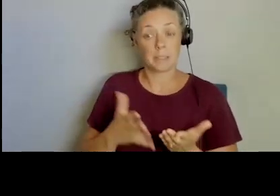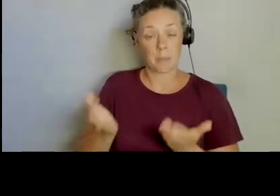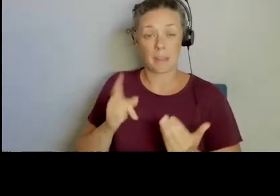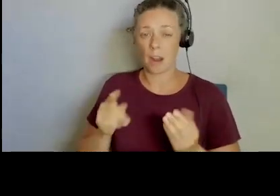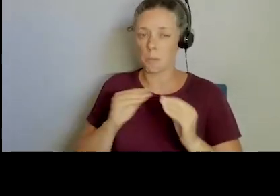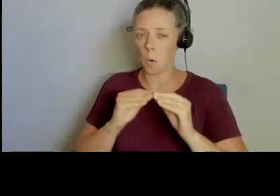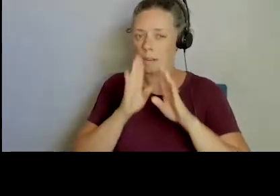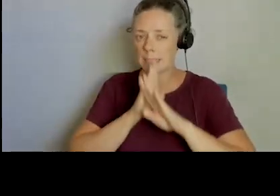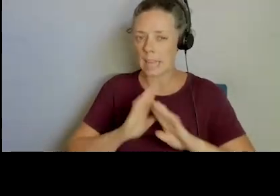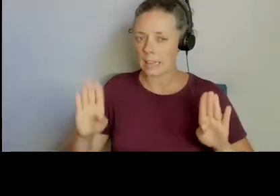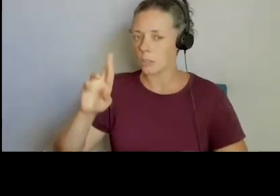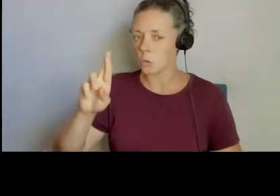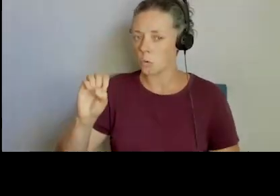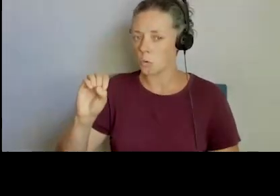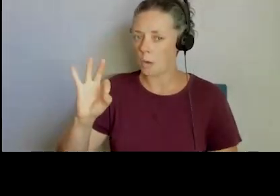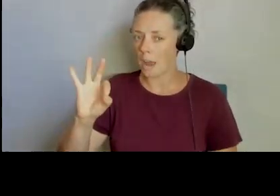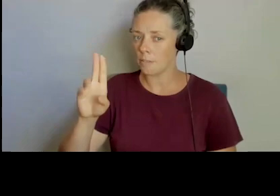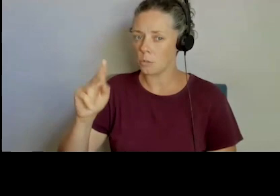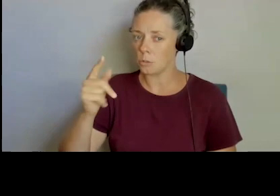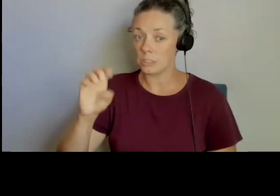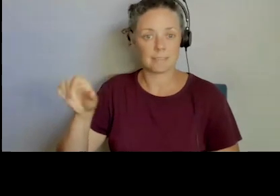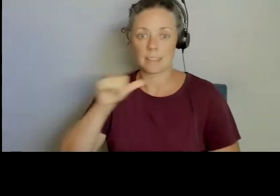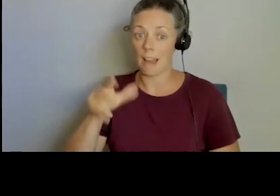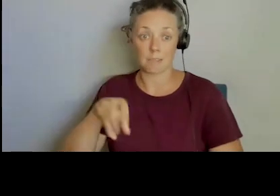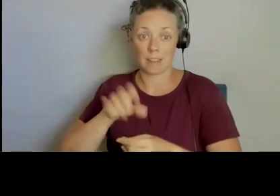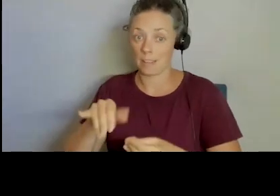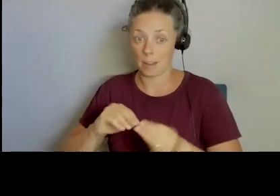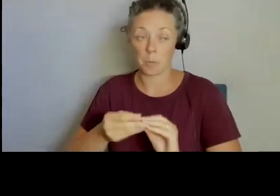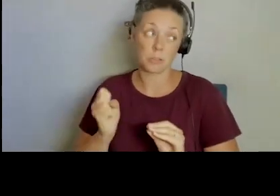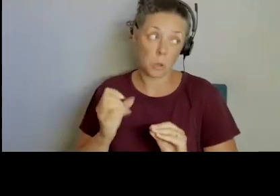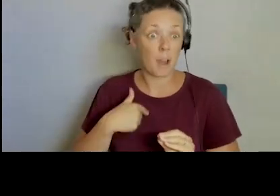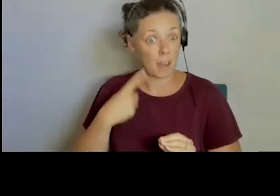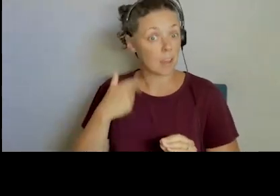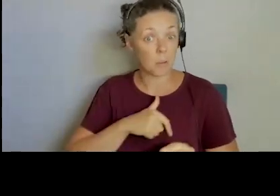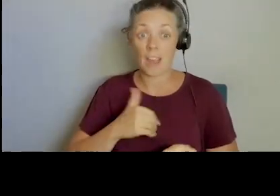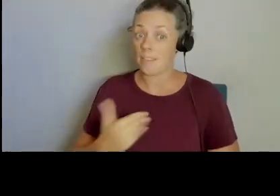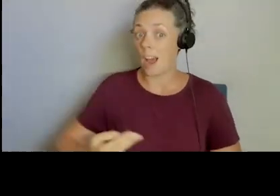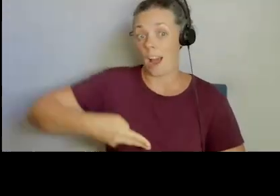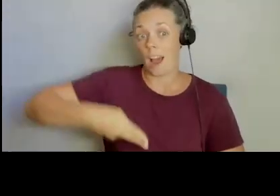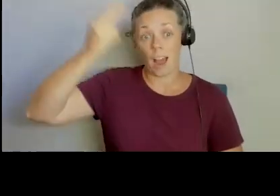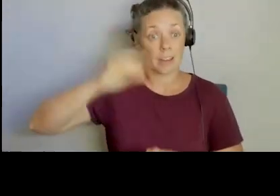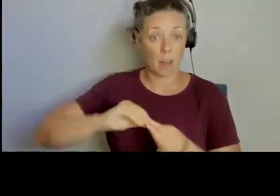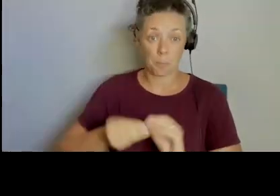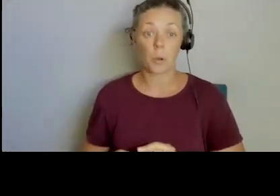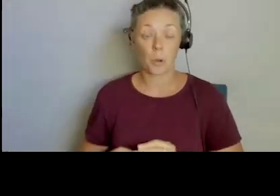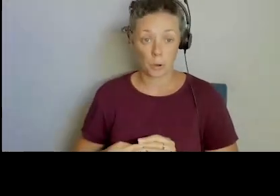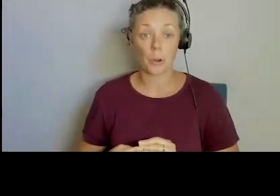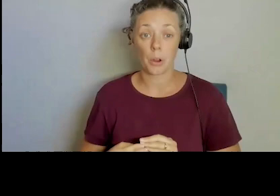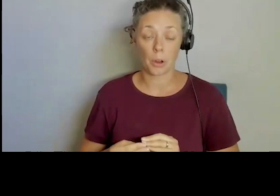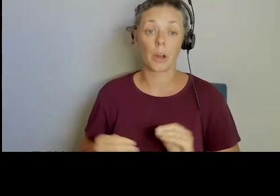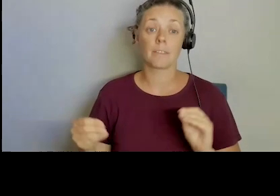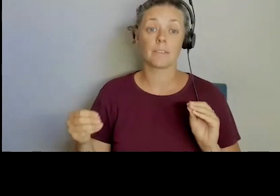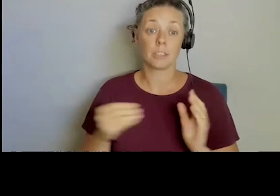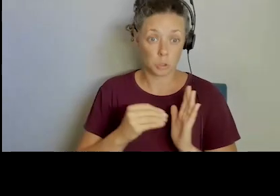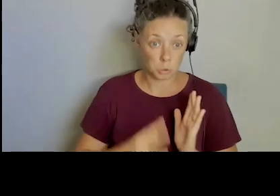500 students. So we have a very high number. I think I closed it. We have a very high number of